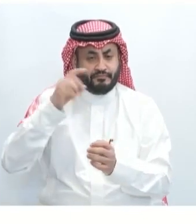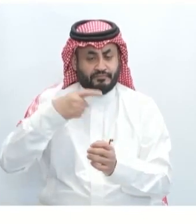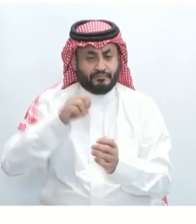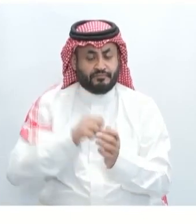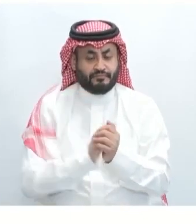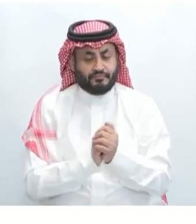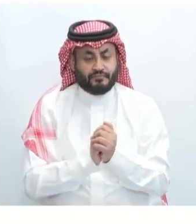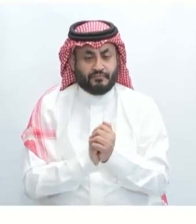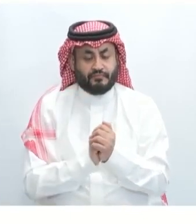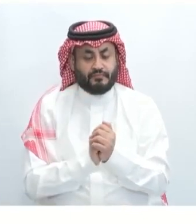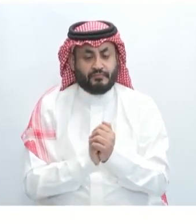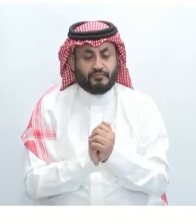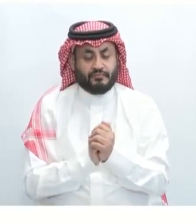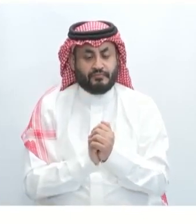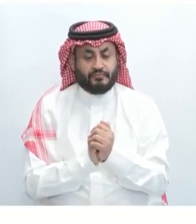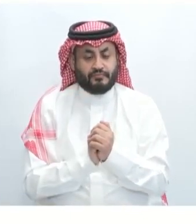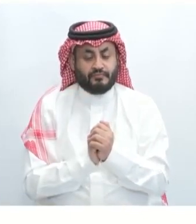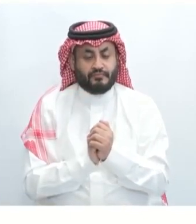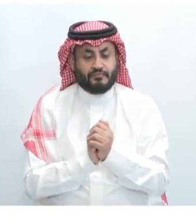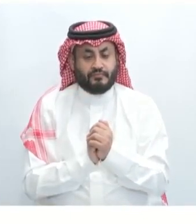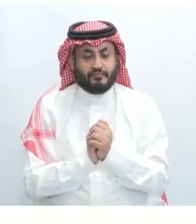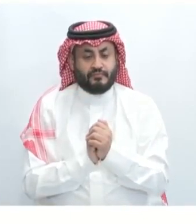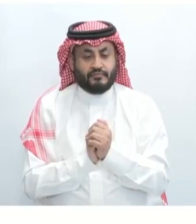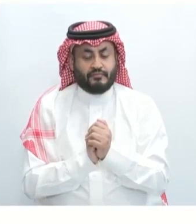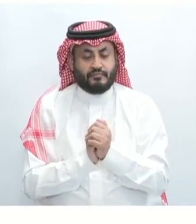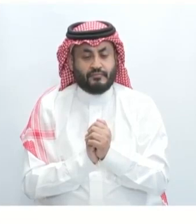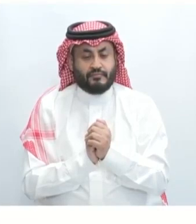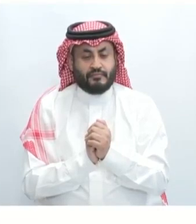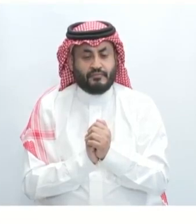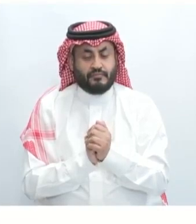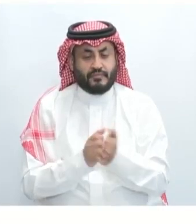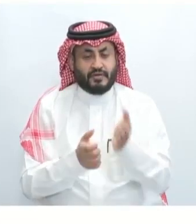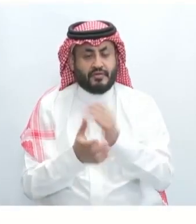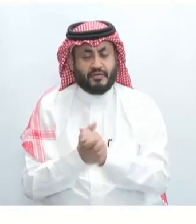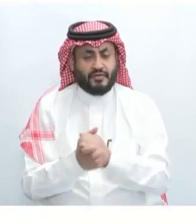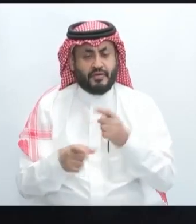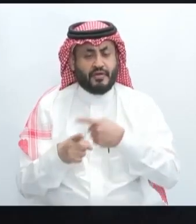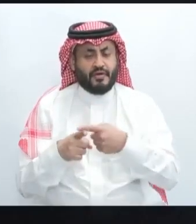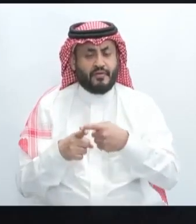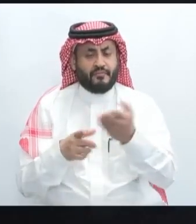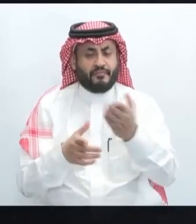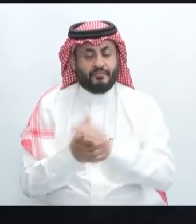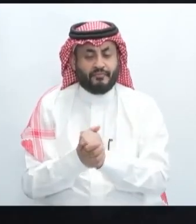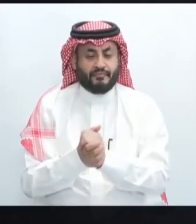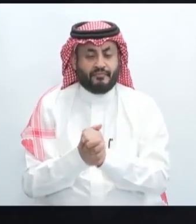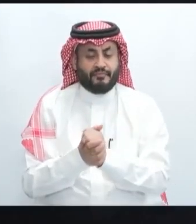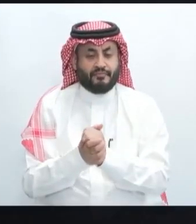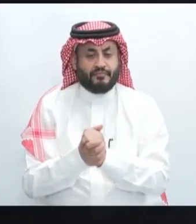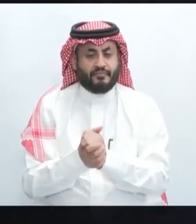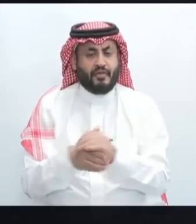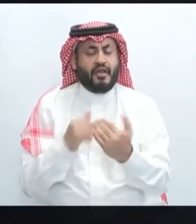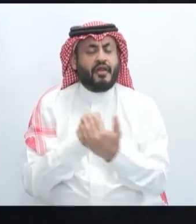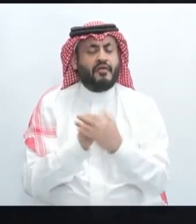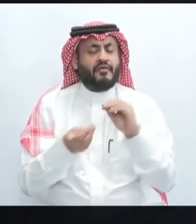orange flowers. Orange flowers. Perfect. Now, we have some wood here. Okay. Can you tell